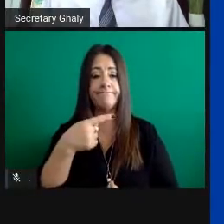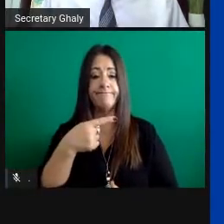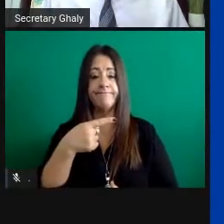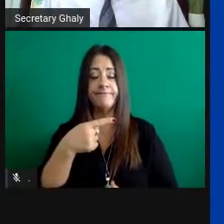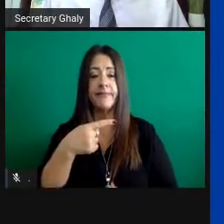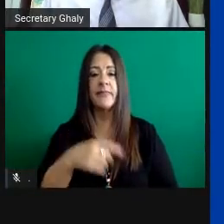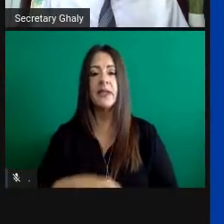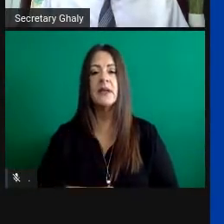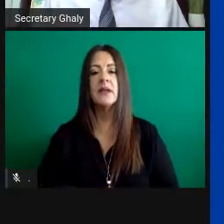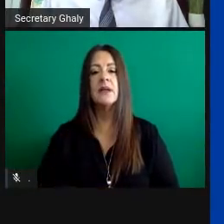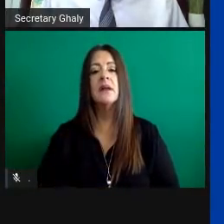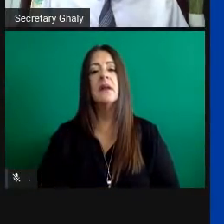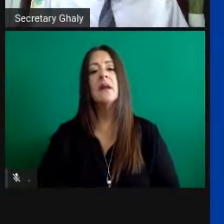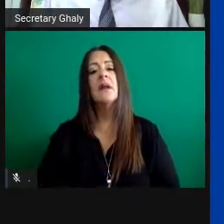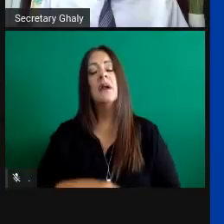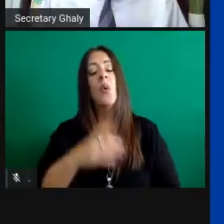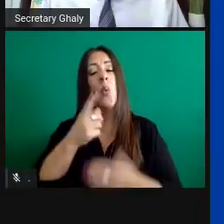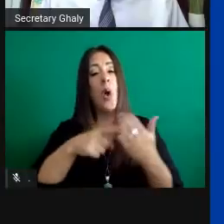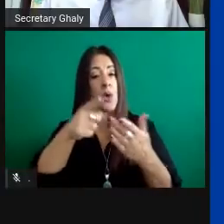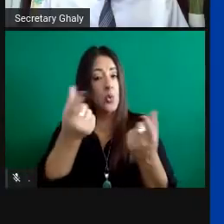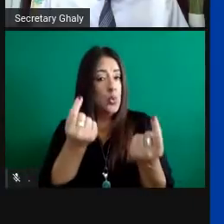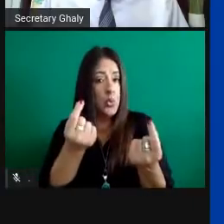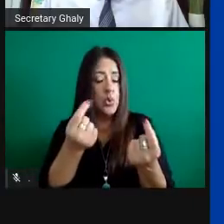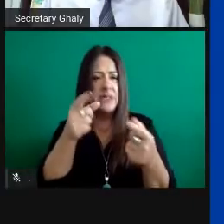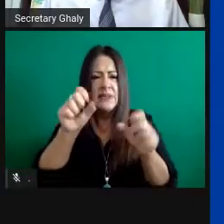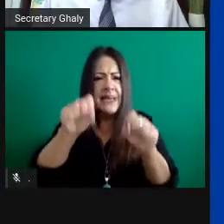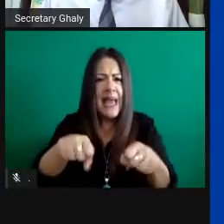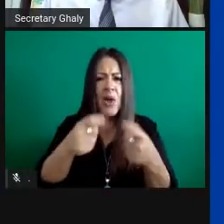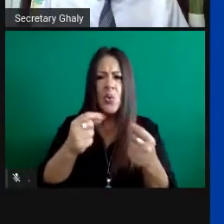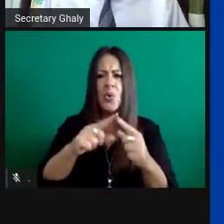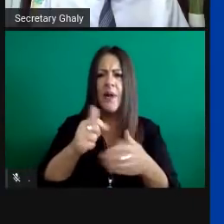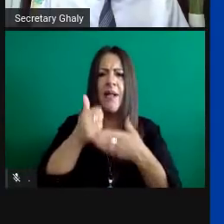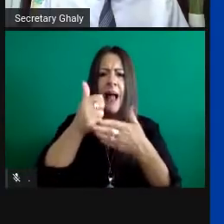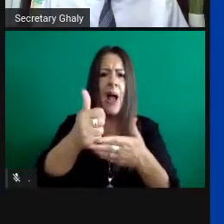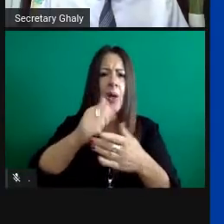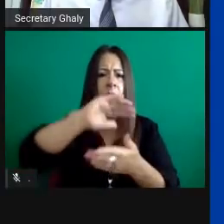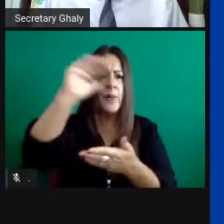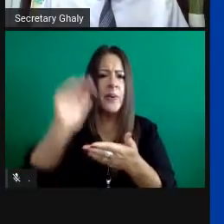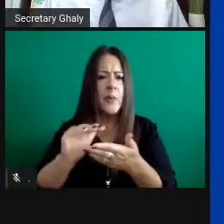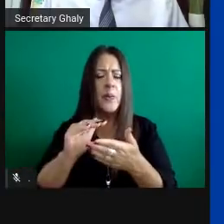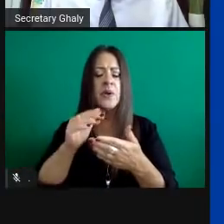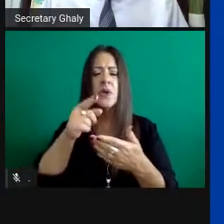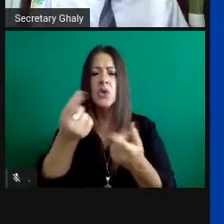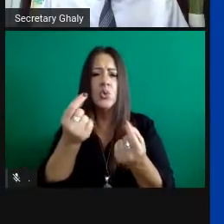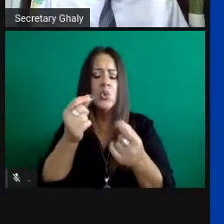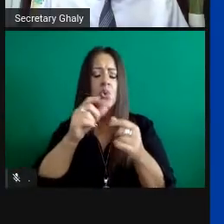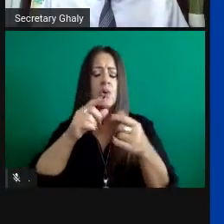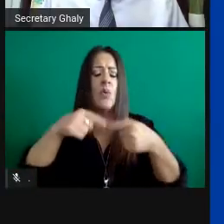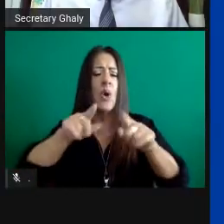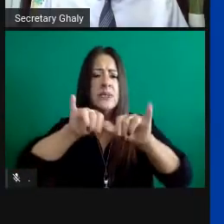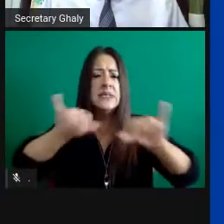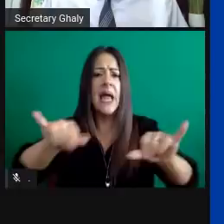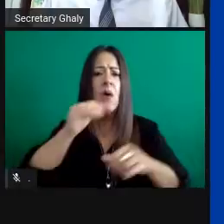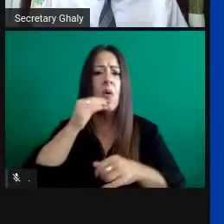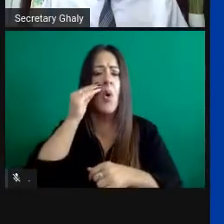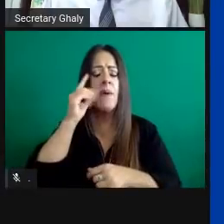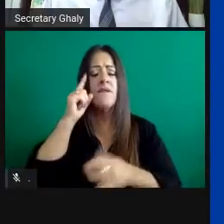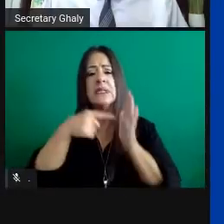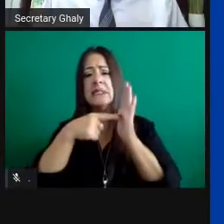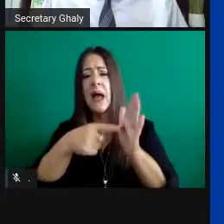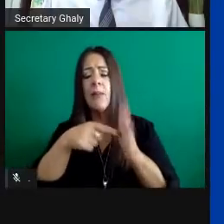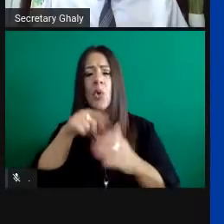So as a reminder of what you can do in the regional stay-at-home order, Californians are important to do things like